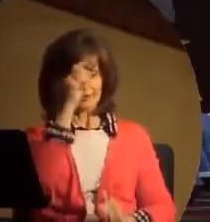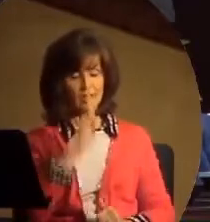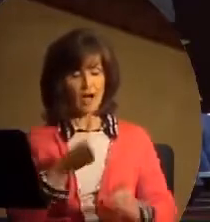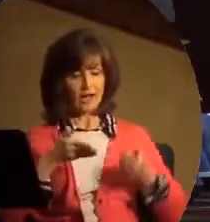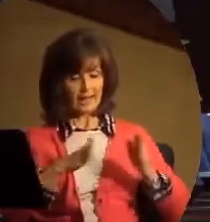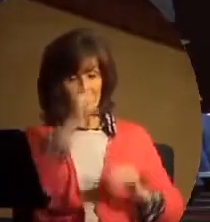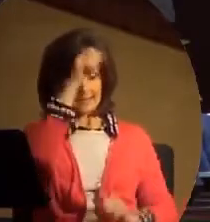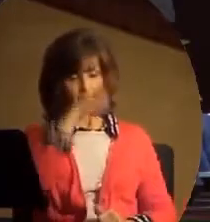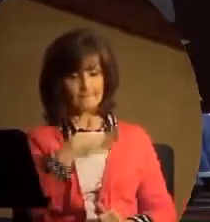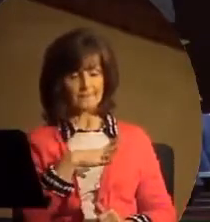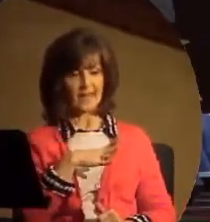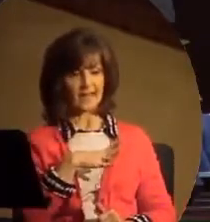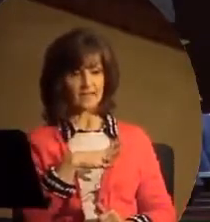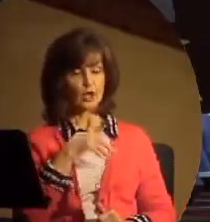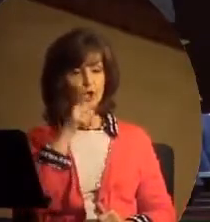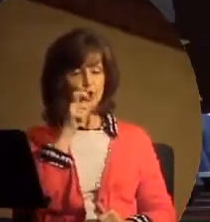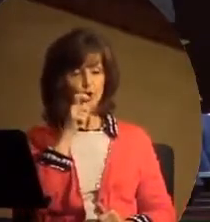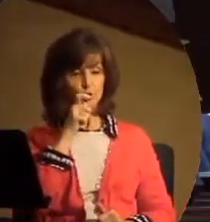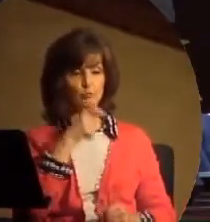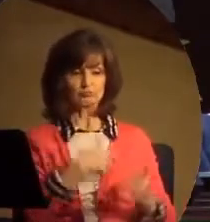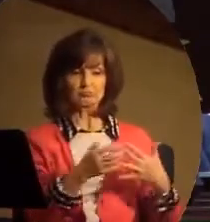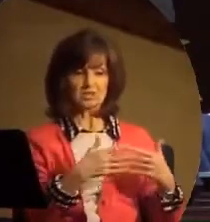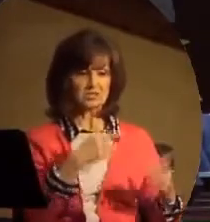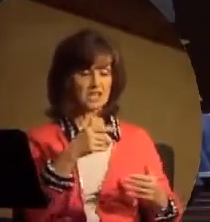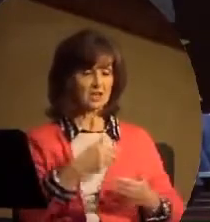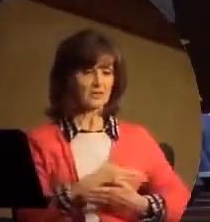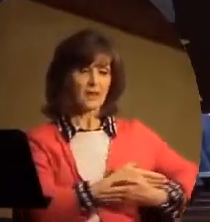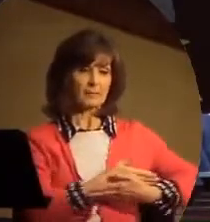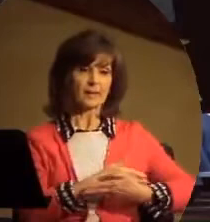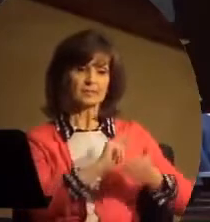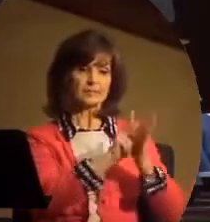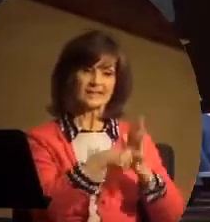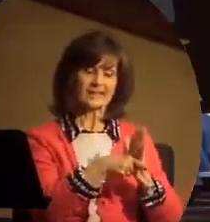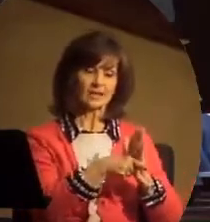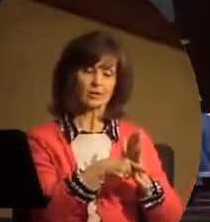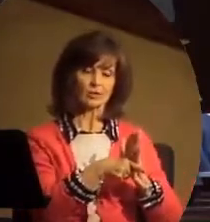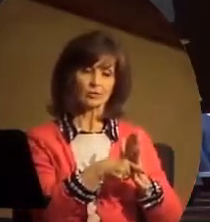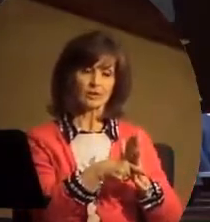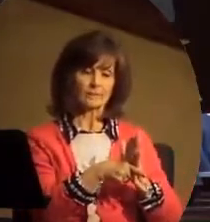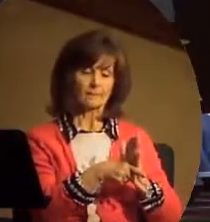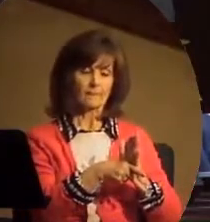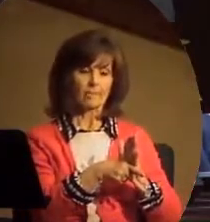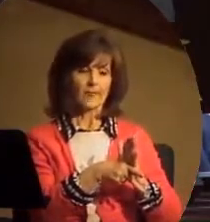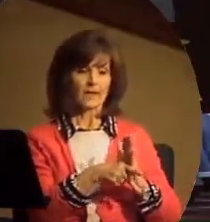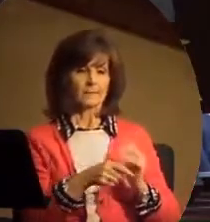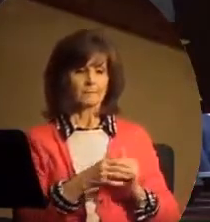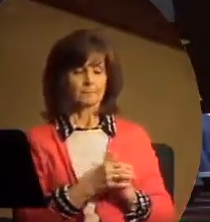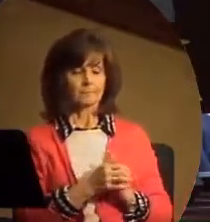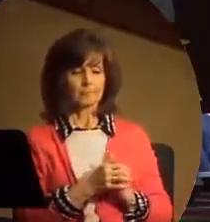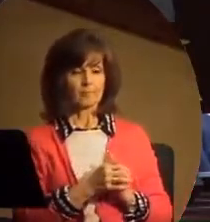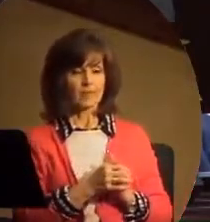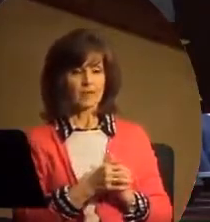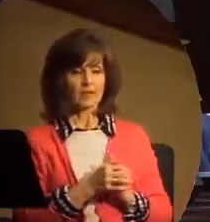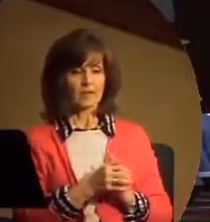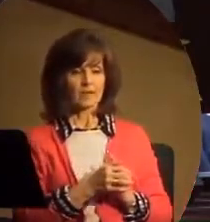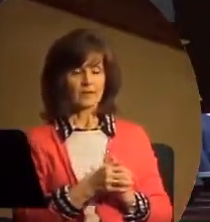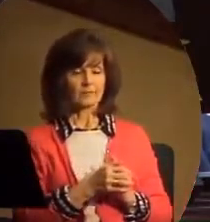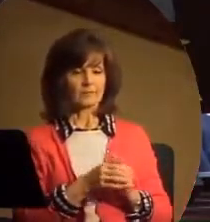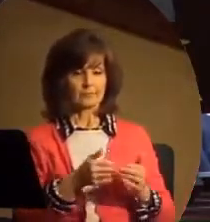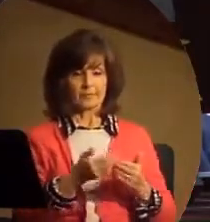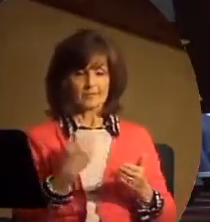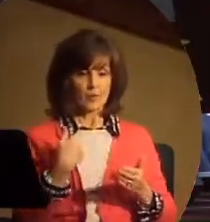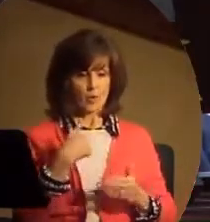who hates, who will have little babies to be killed, and let him replace a man who said, I don't want little babies to be killed? How can that